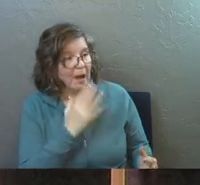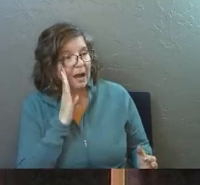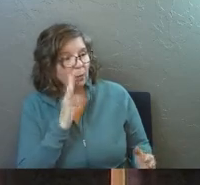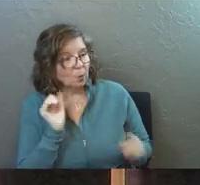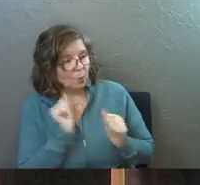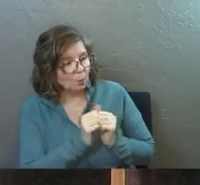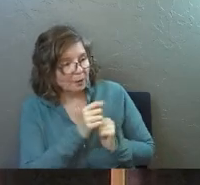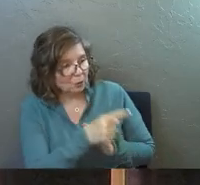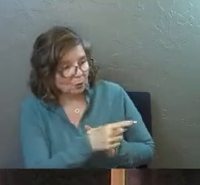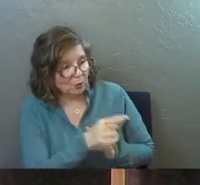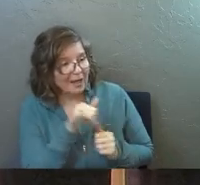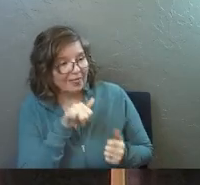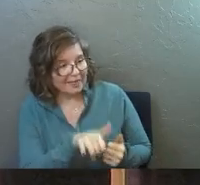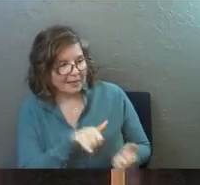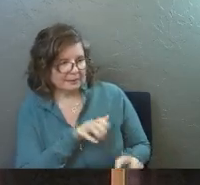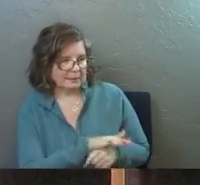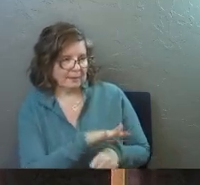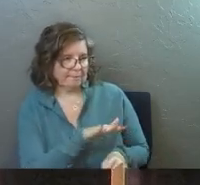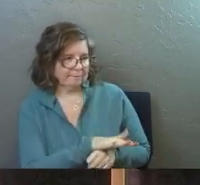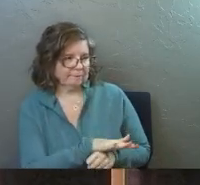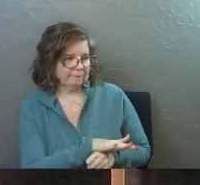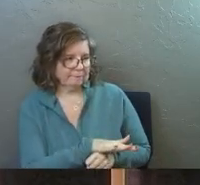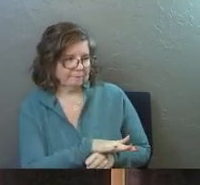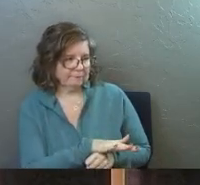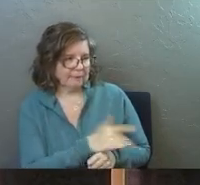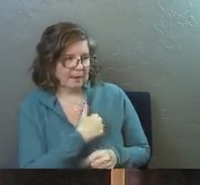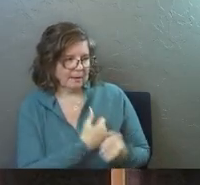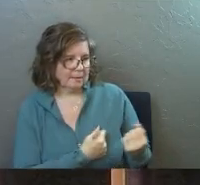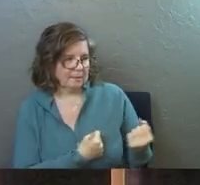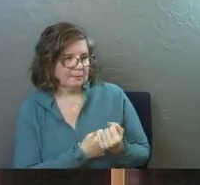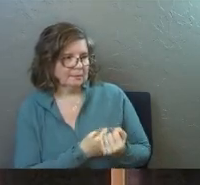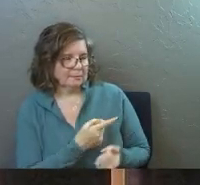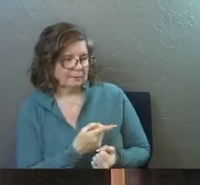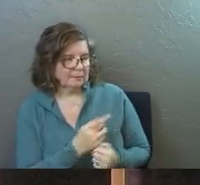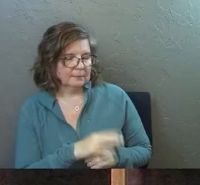going to be with you, and that's enough.